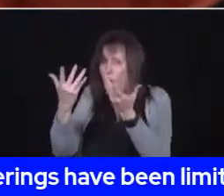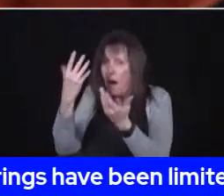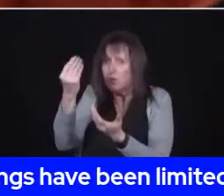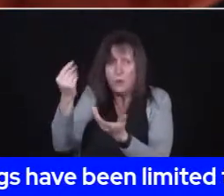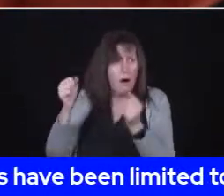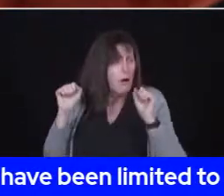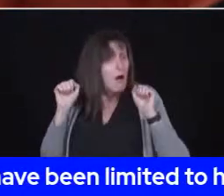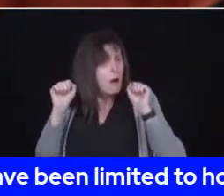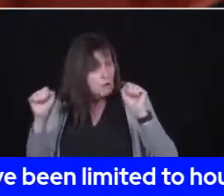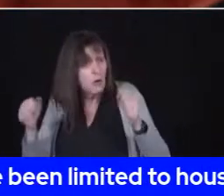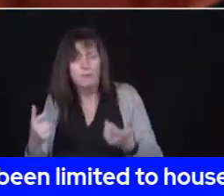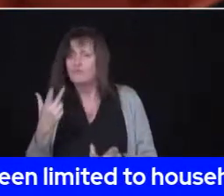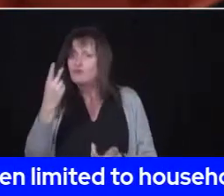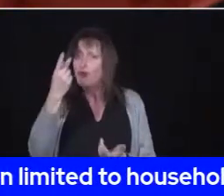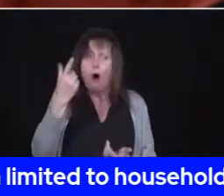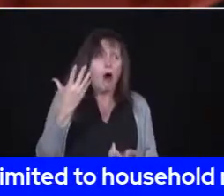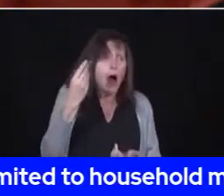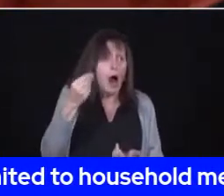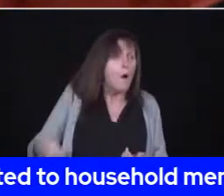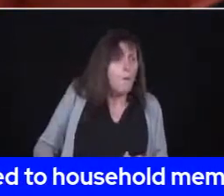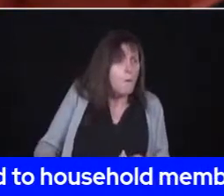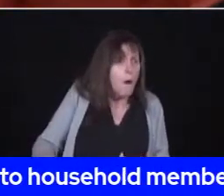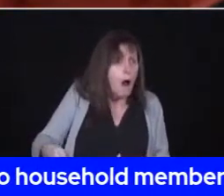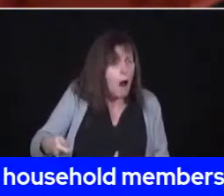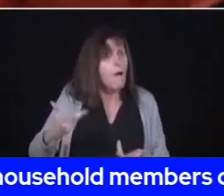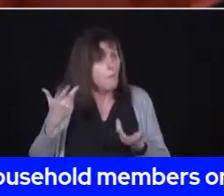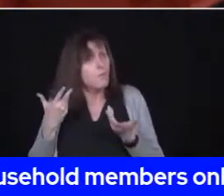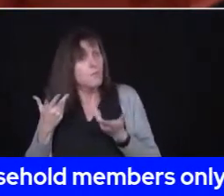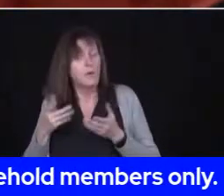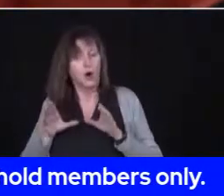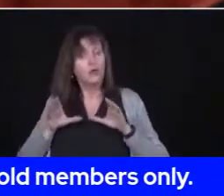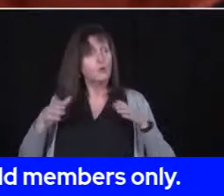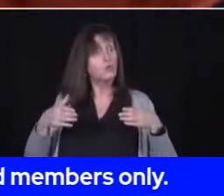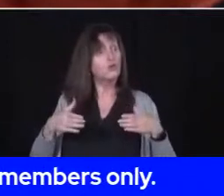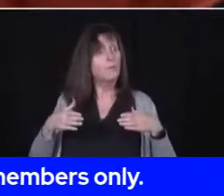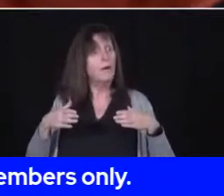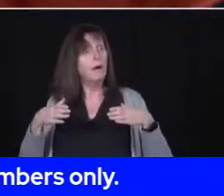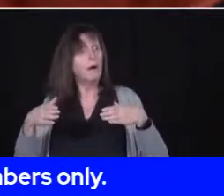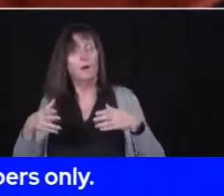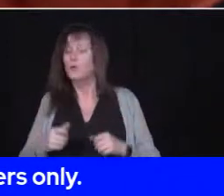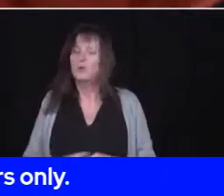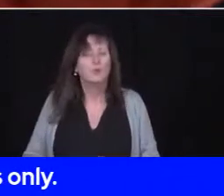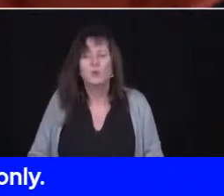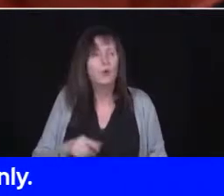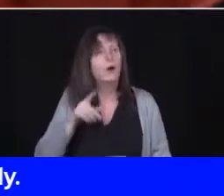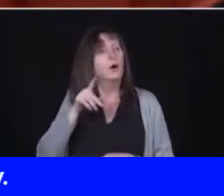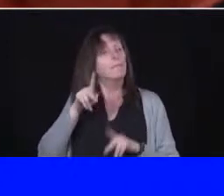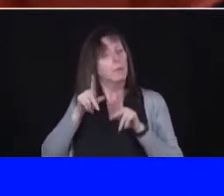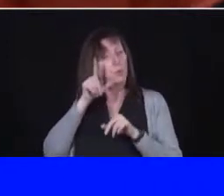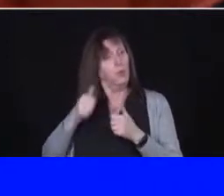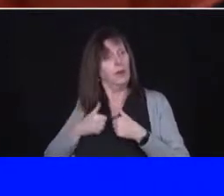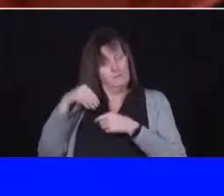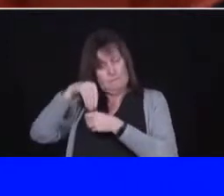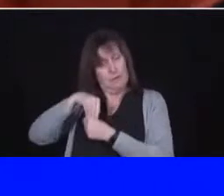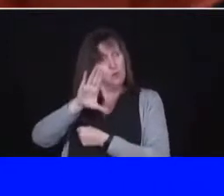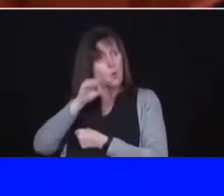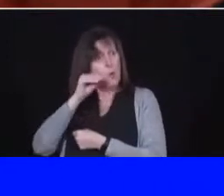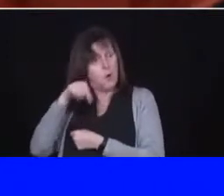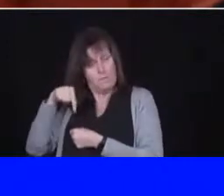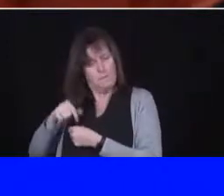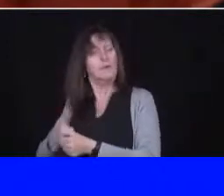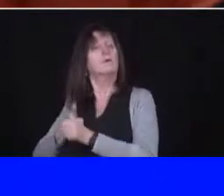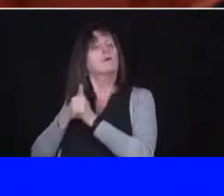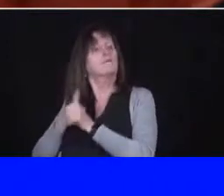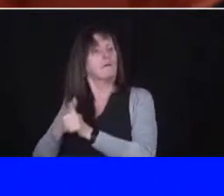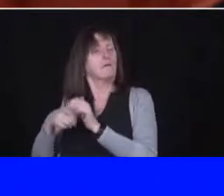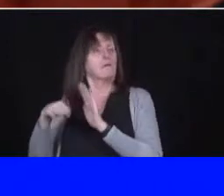Go out and do that, but don't do it in groups other than members of your household, and still keep following public health measures that